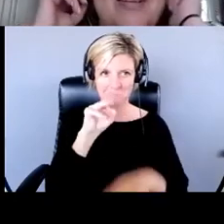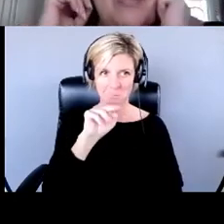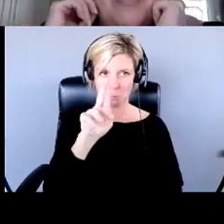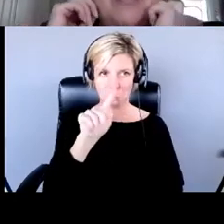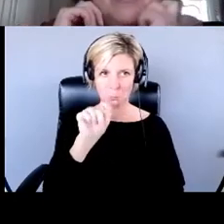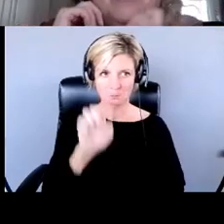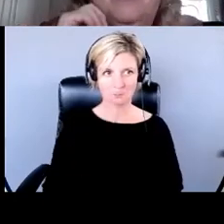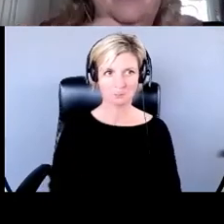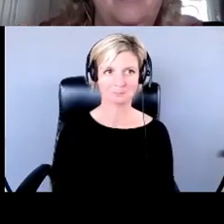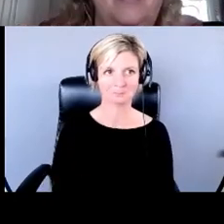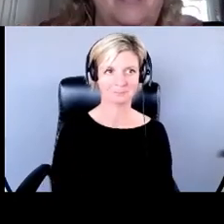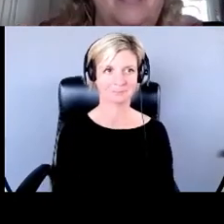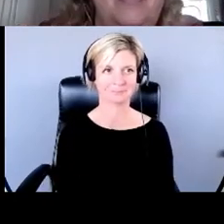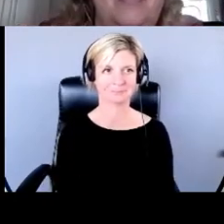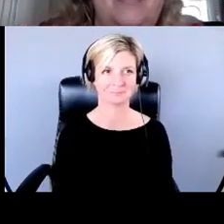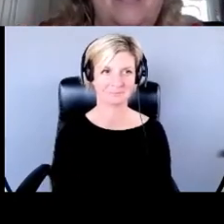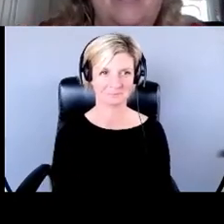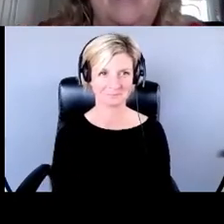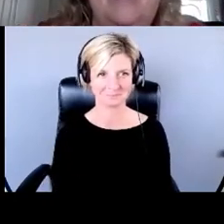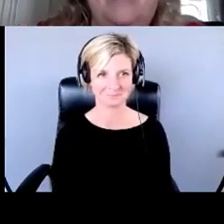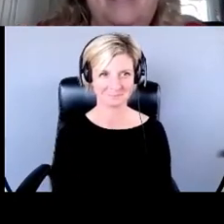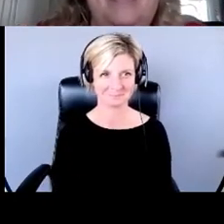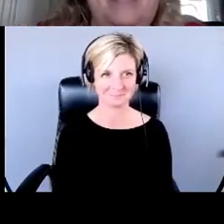You are muted.